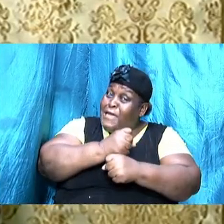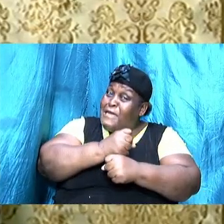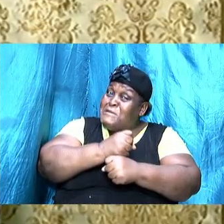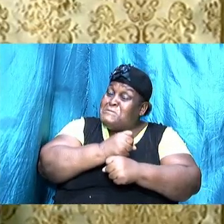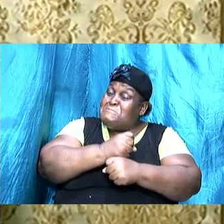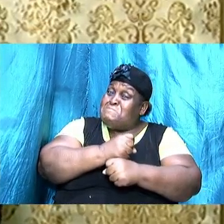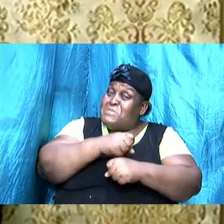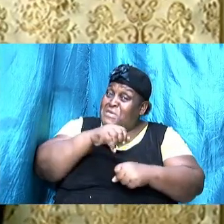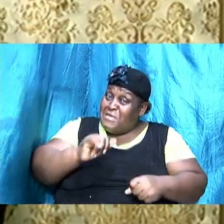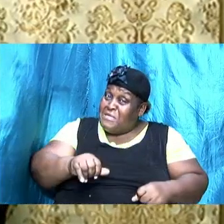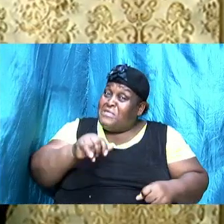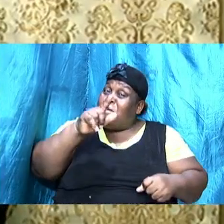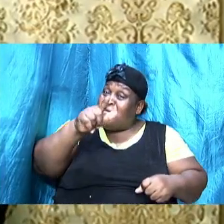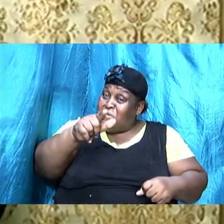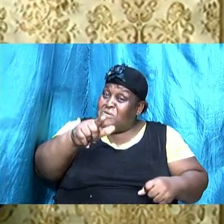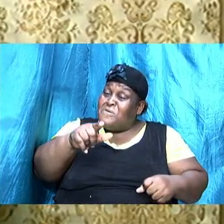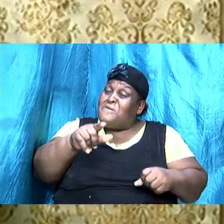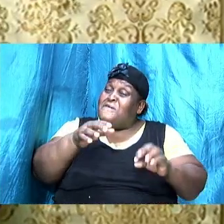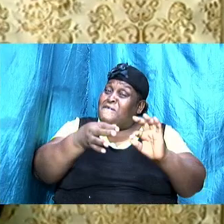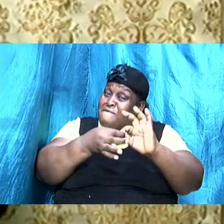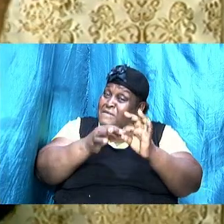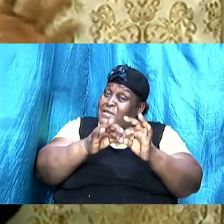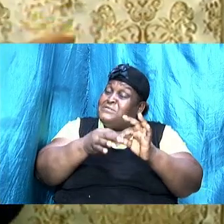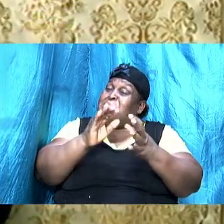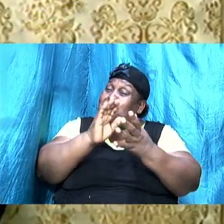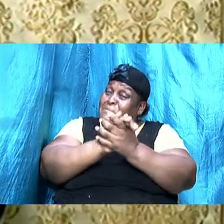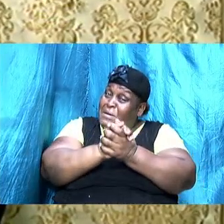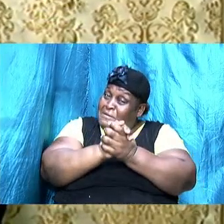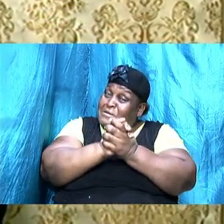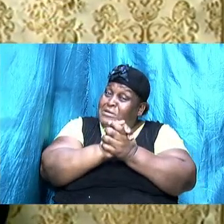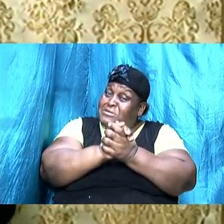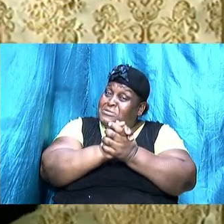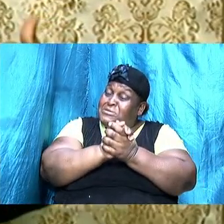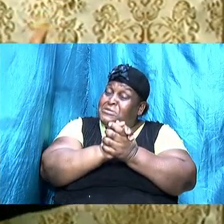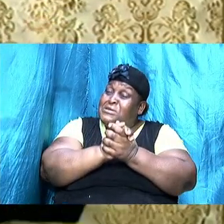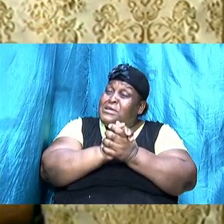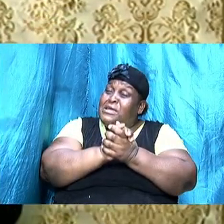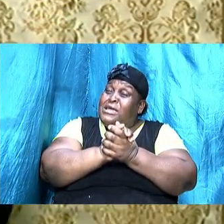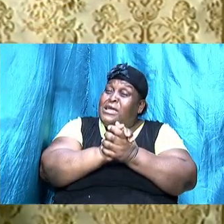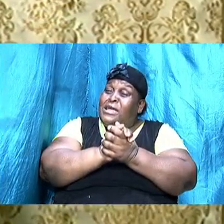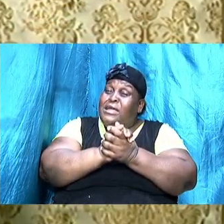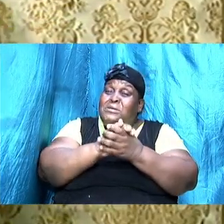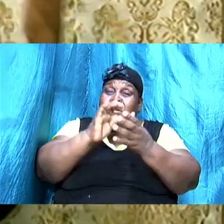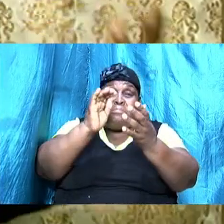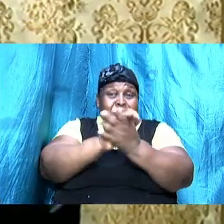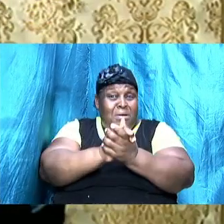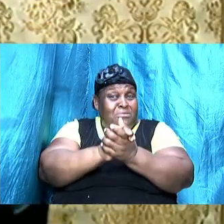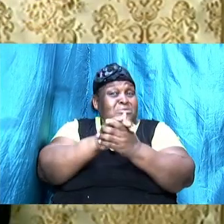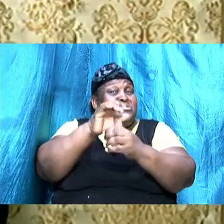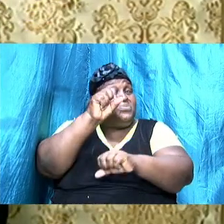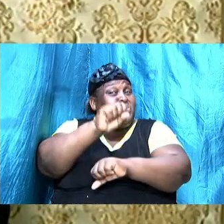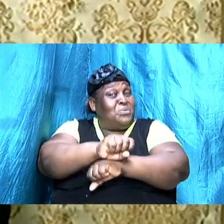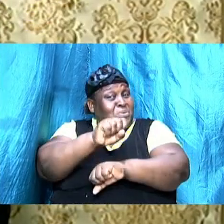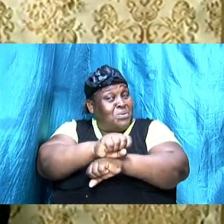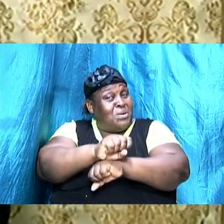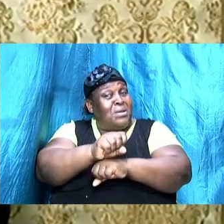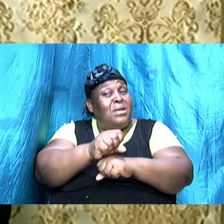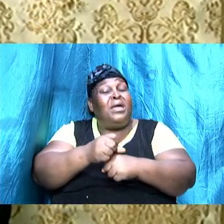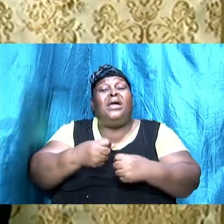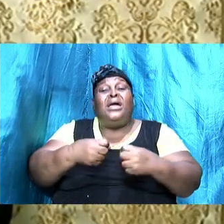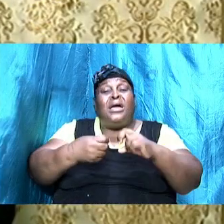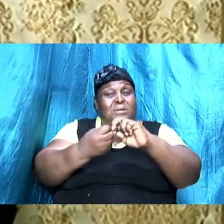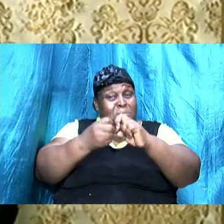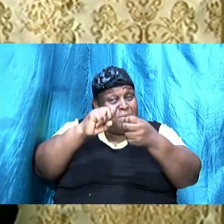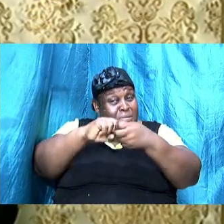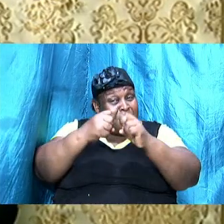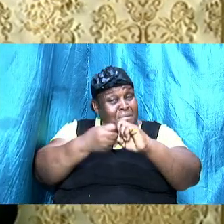over the last couple of years, over whatever period of time it is that these issues have arisen?